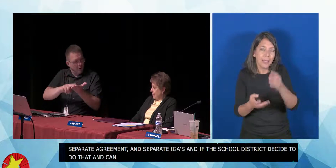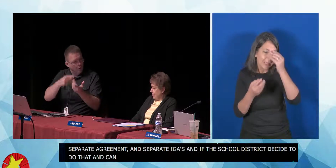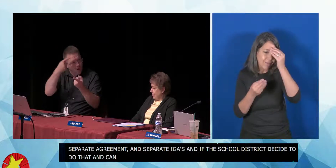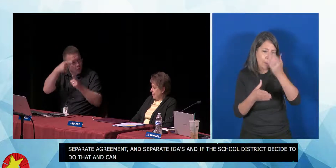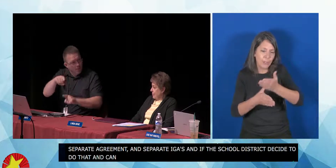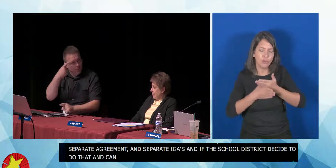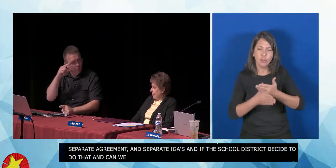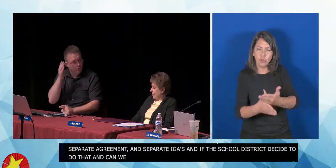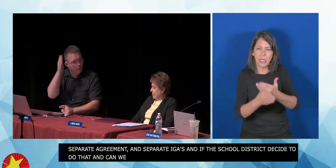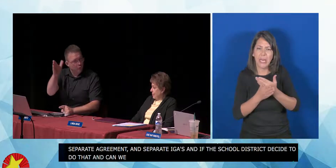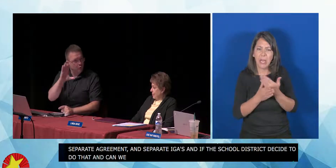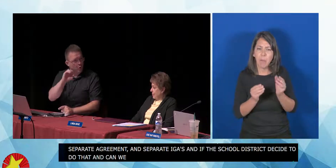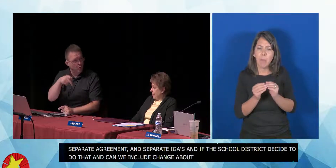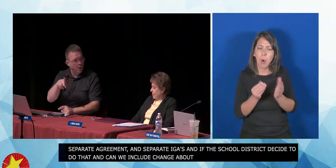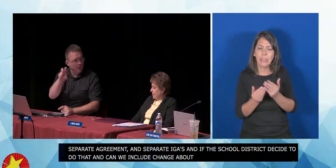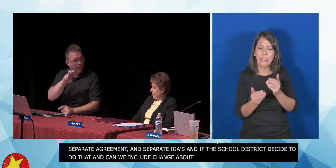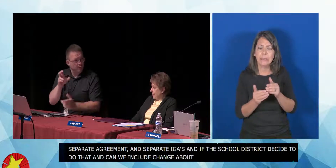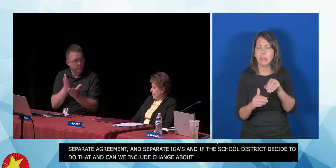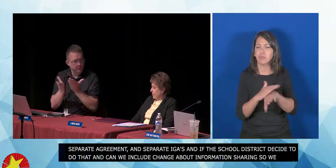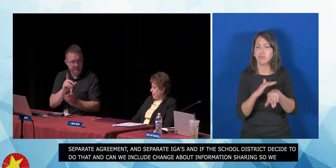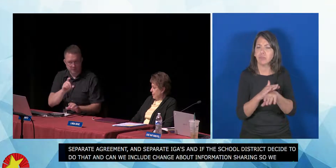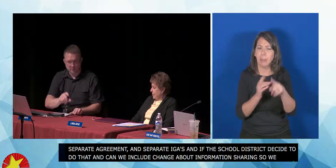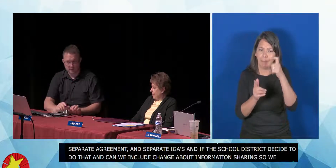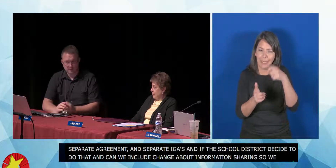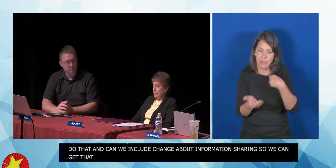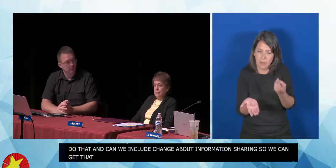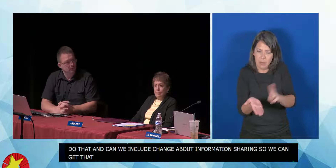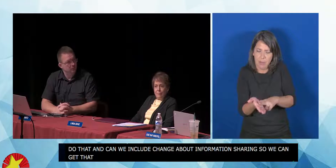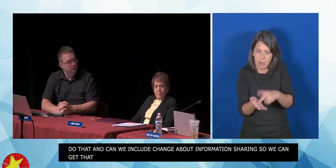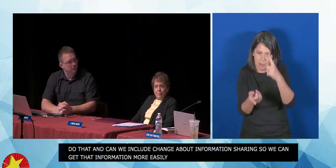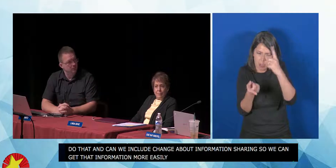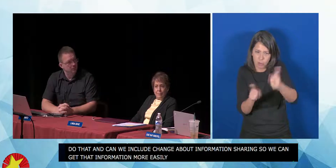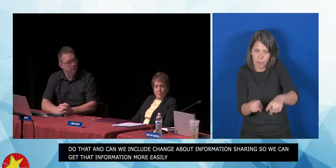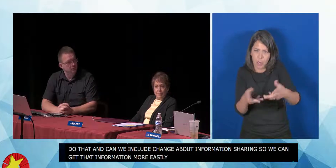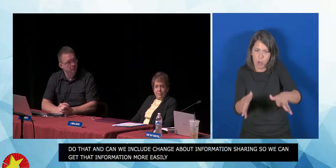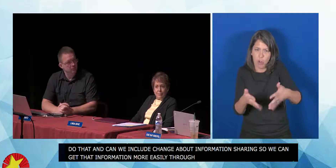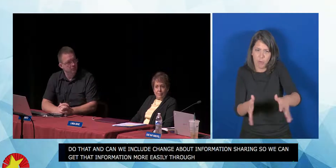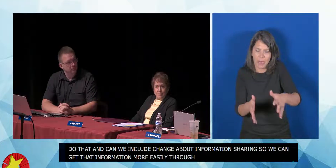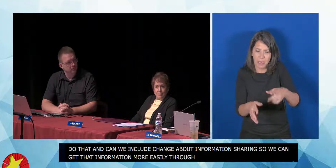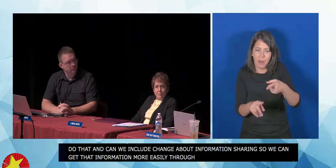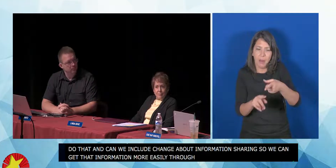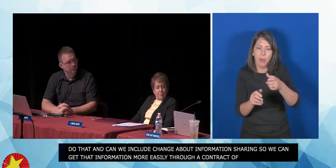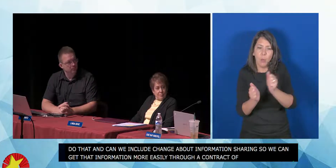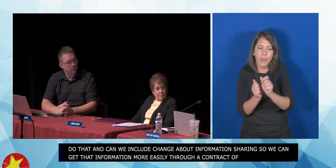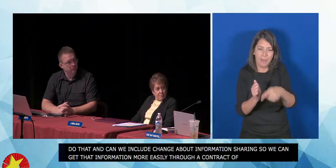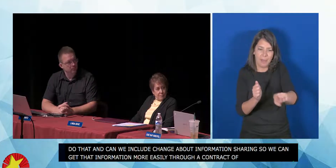can get that information more easily through a contract agreement through the co-op services?